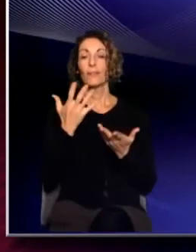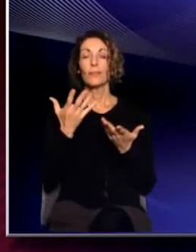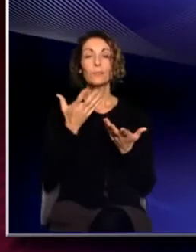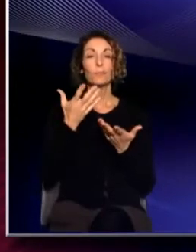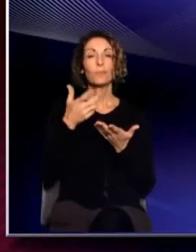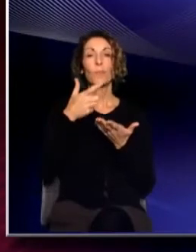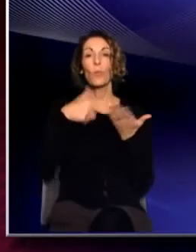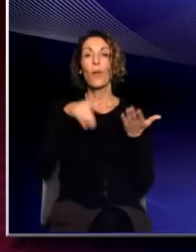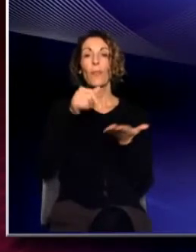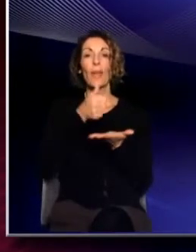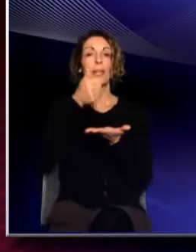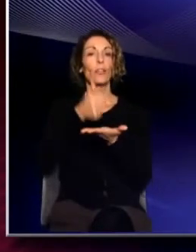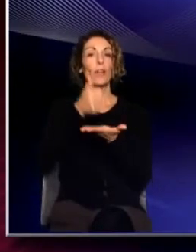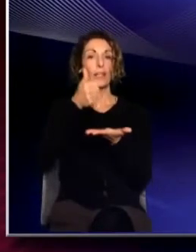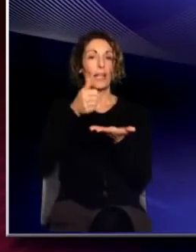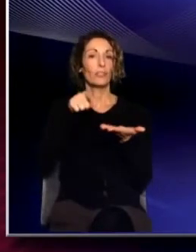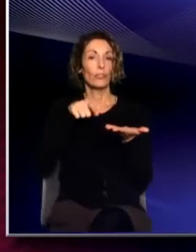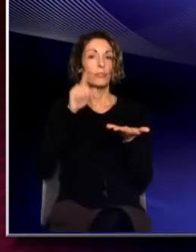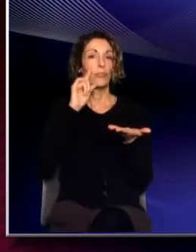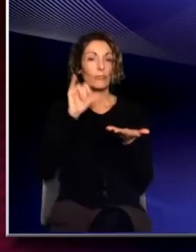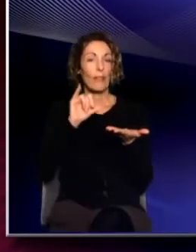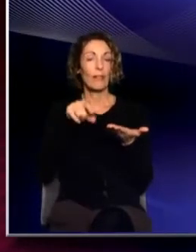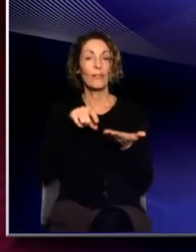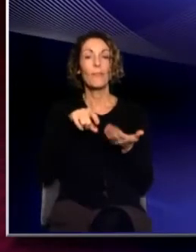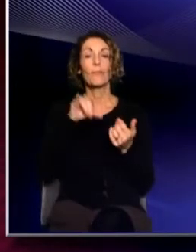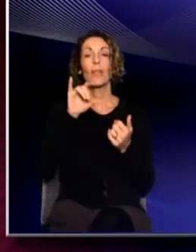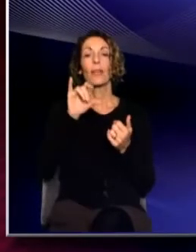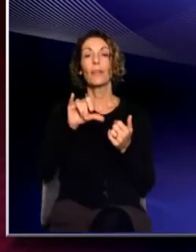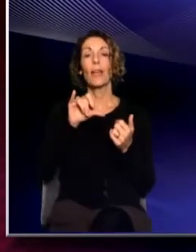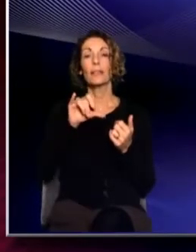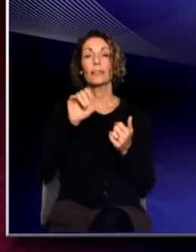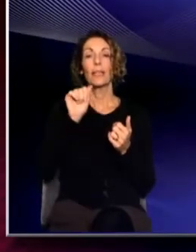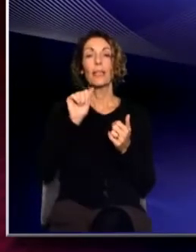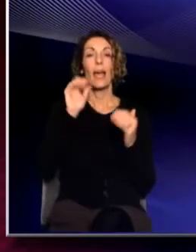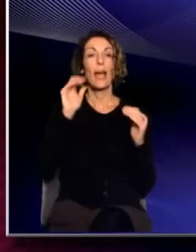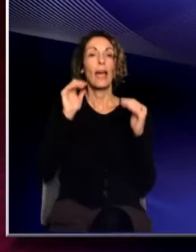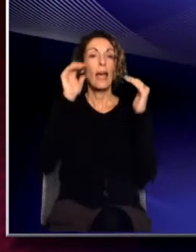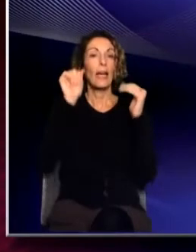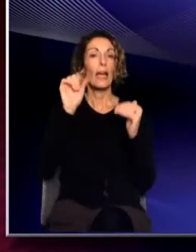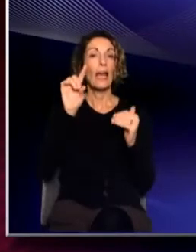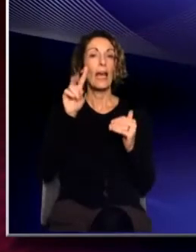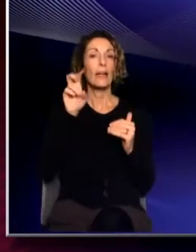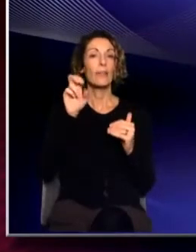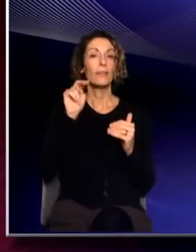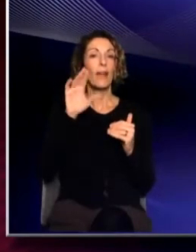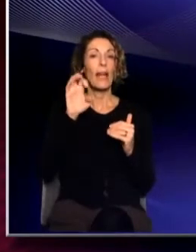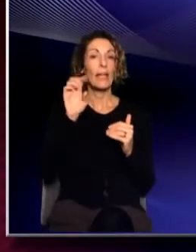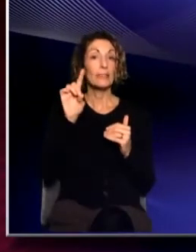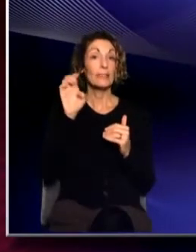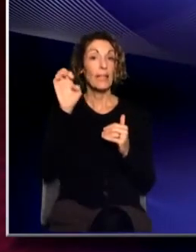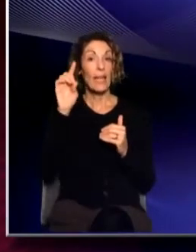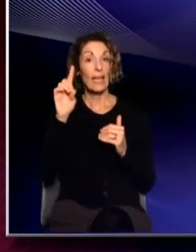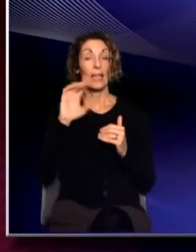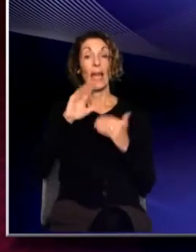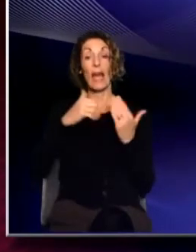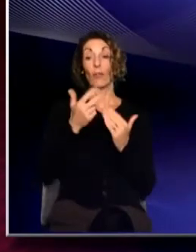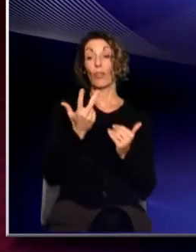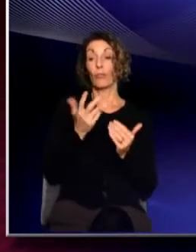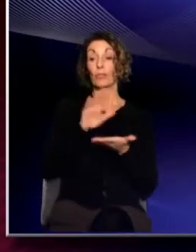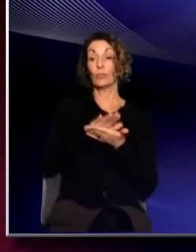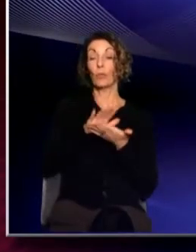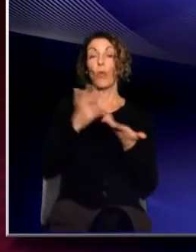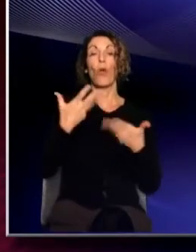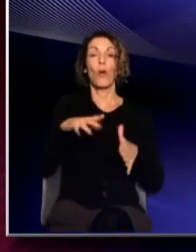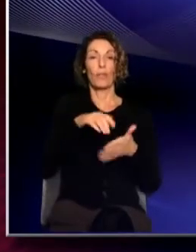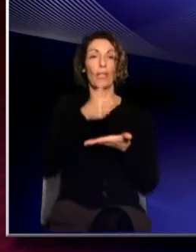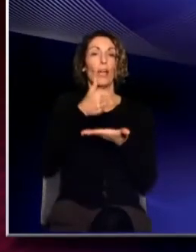the accreditation is Advanced Ed. Our 3 schools are already